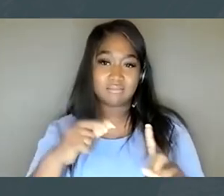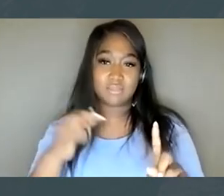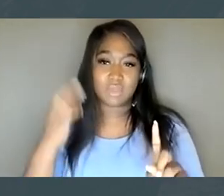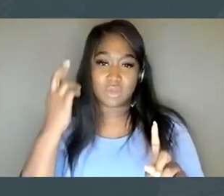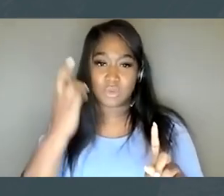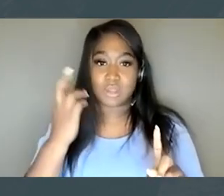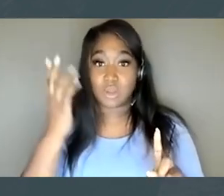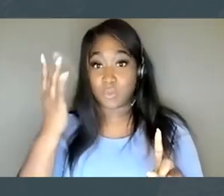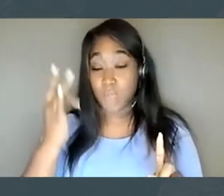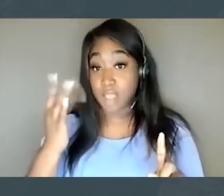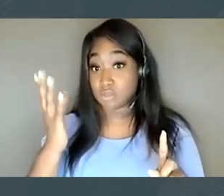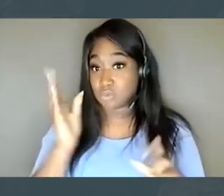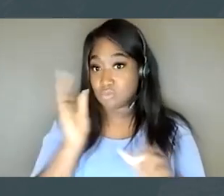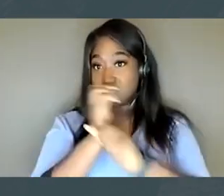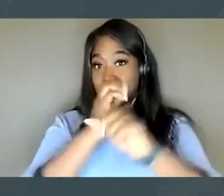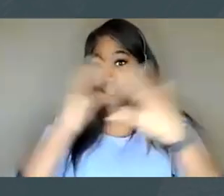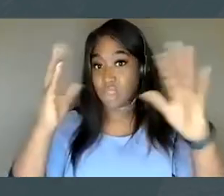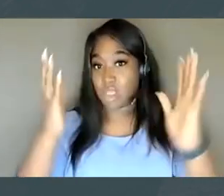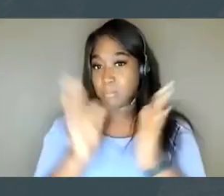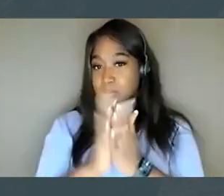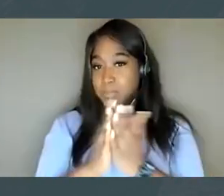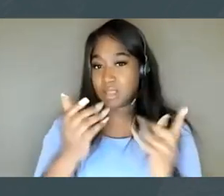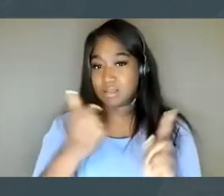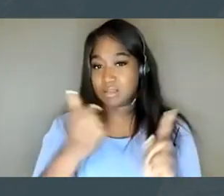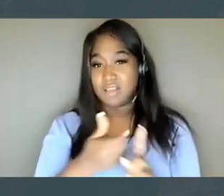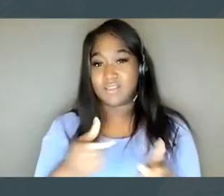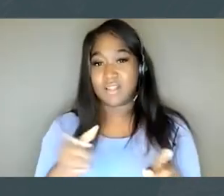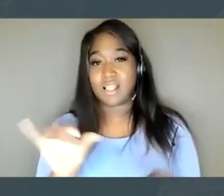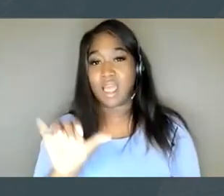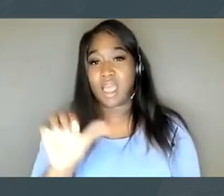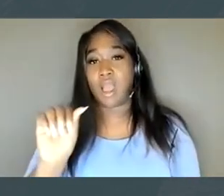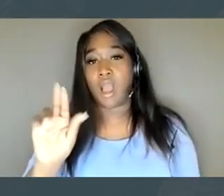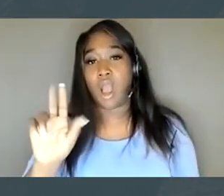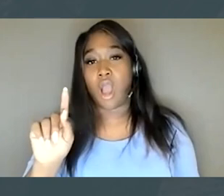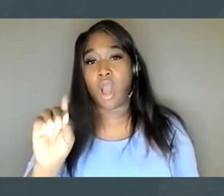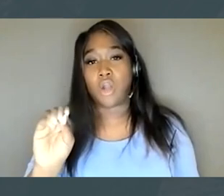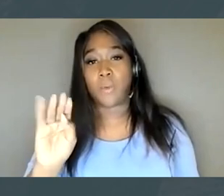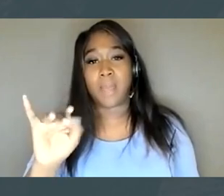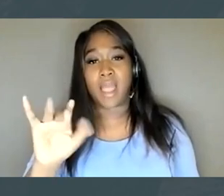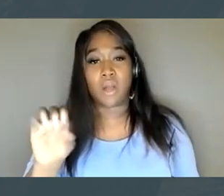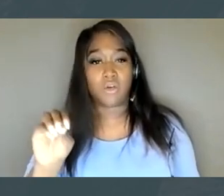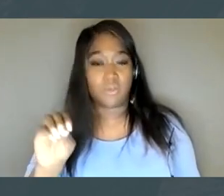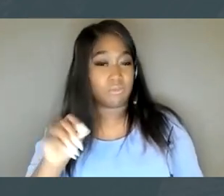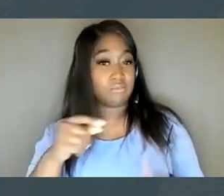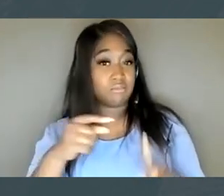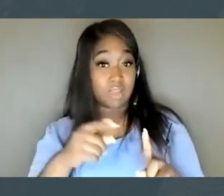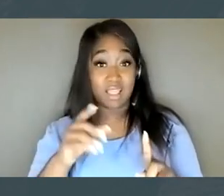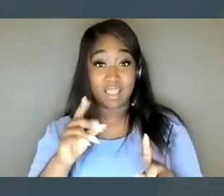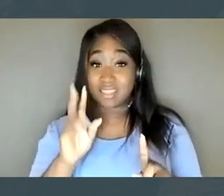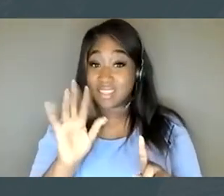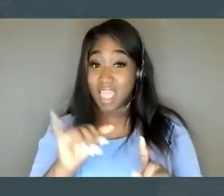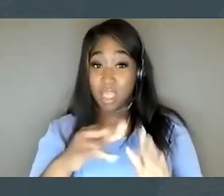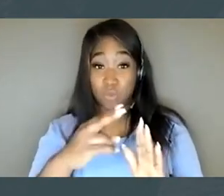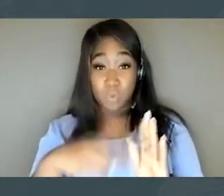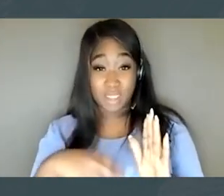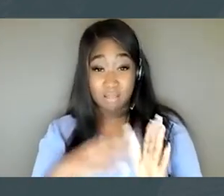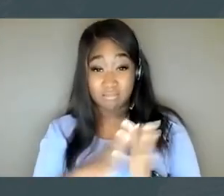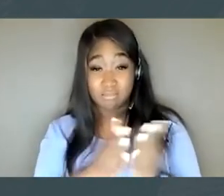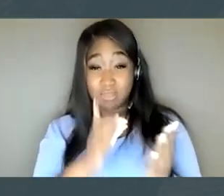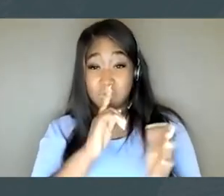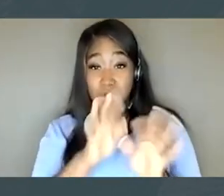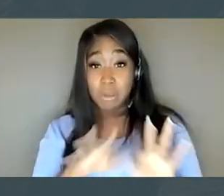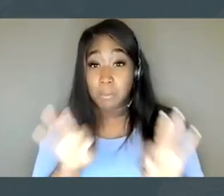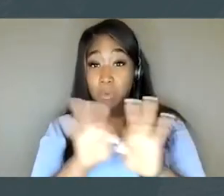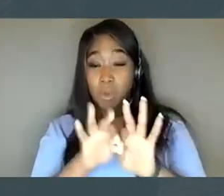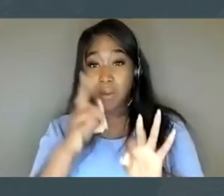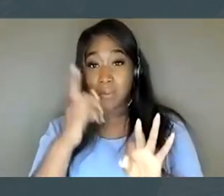book as an autobiography of reading was so important, because really so much of your formation is through